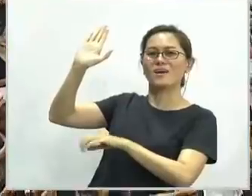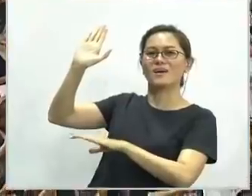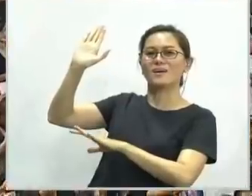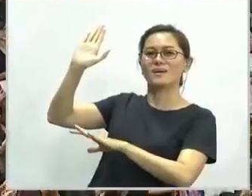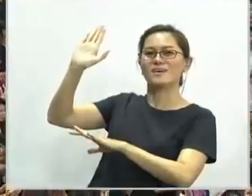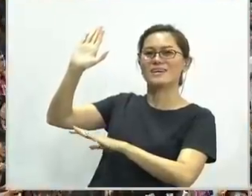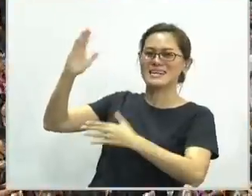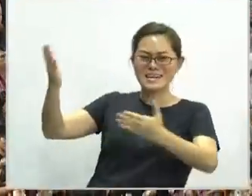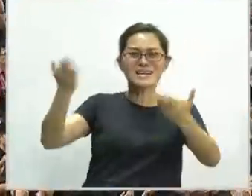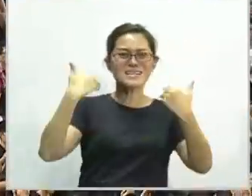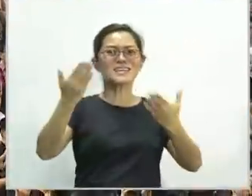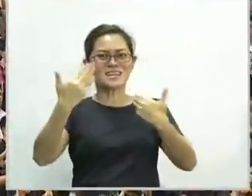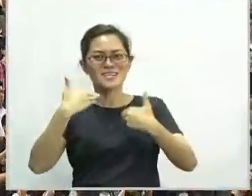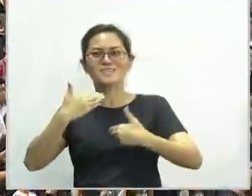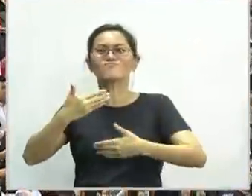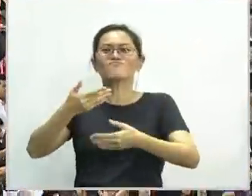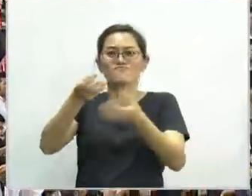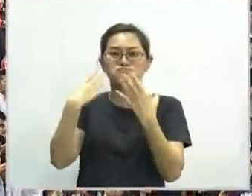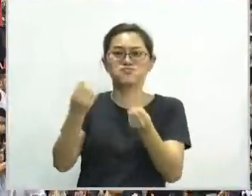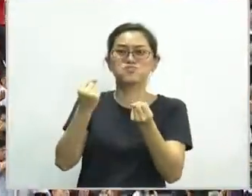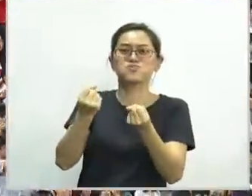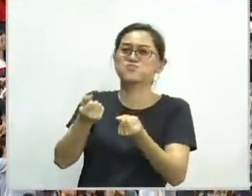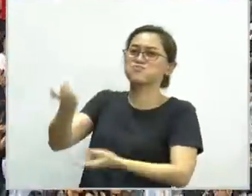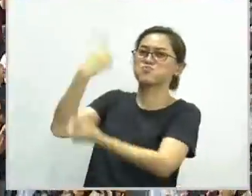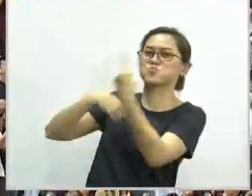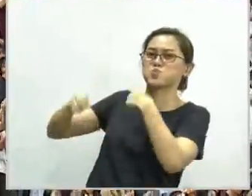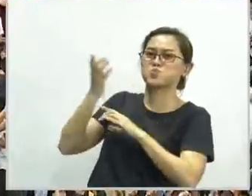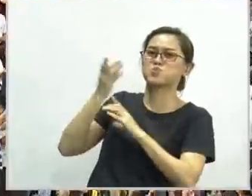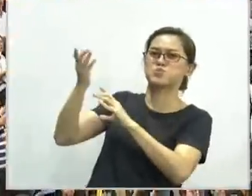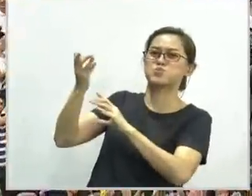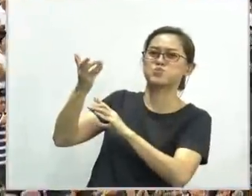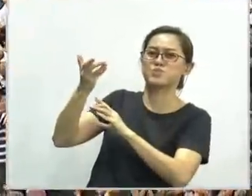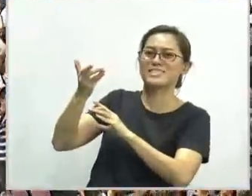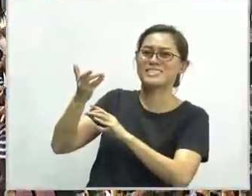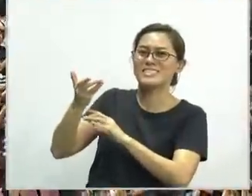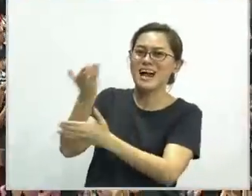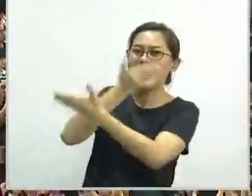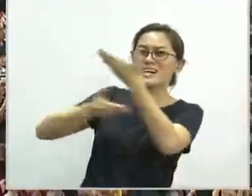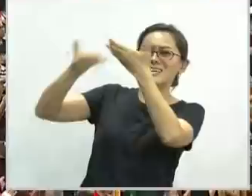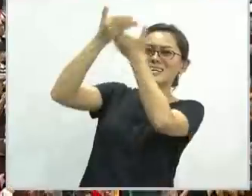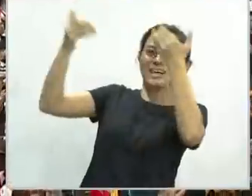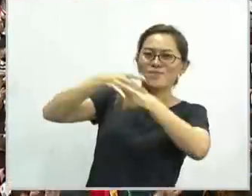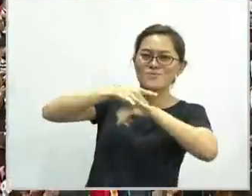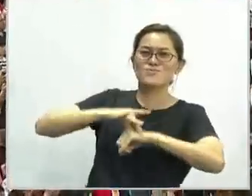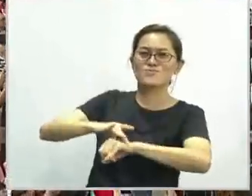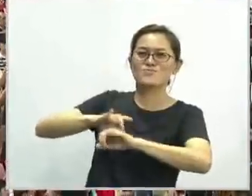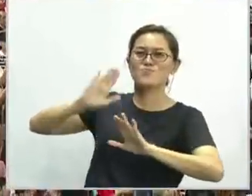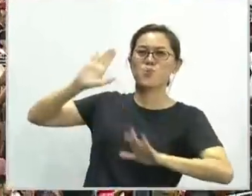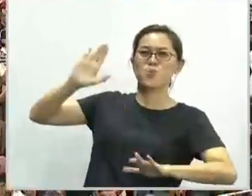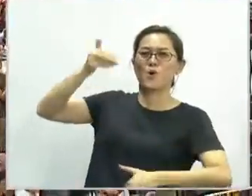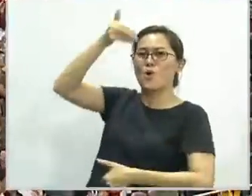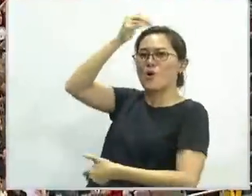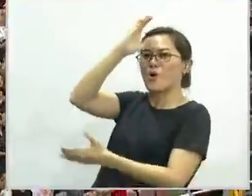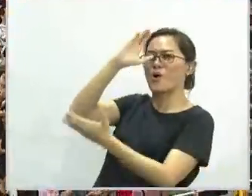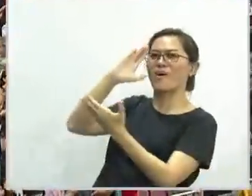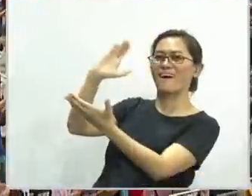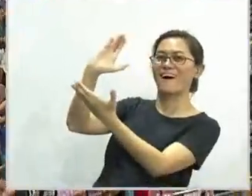Oh, come on, say it out and cry out to Him. God of heaven and earth,